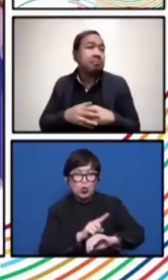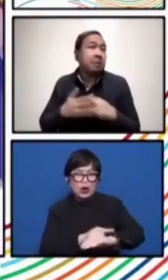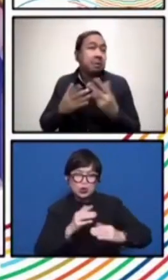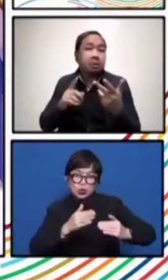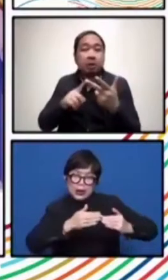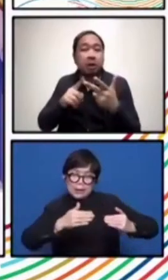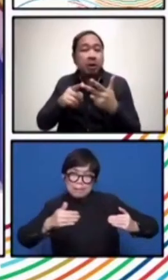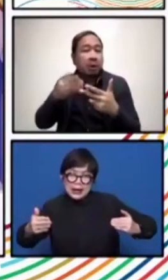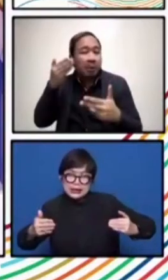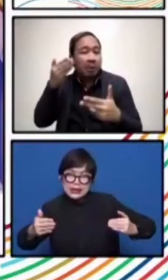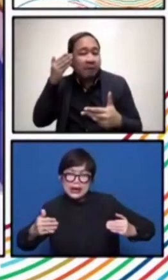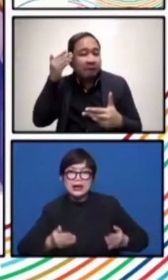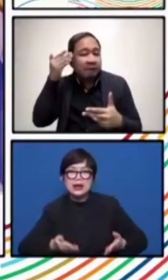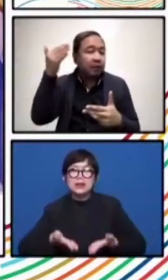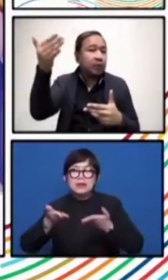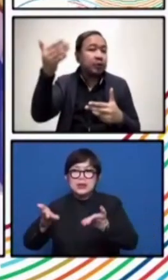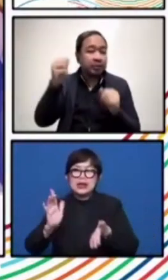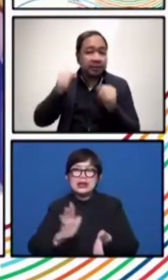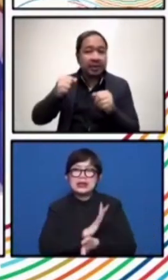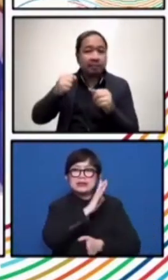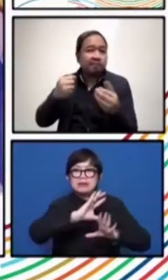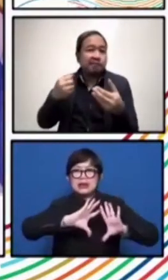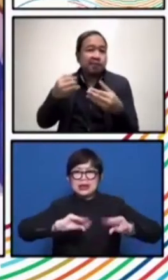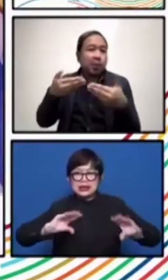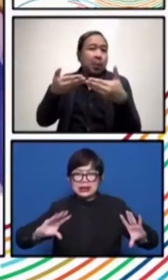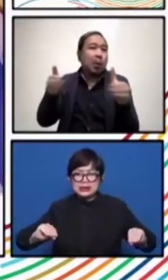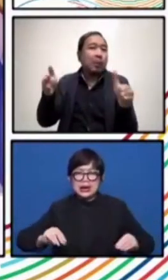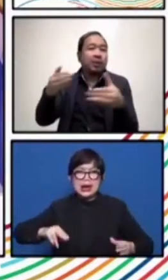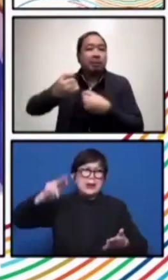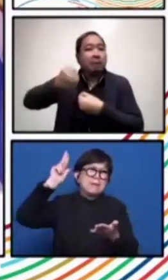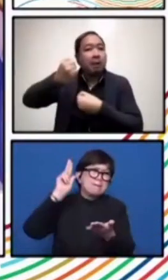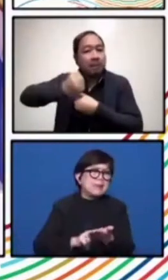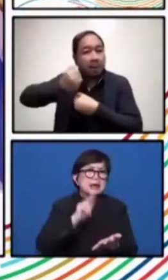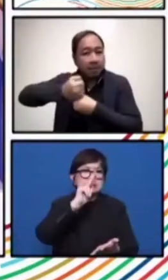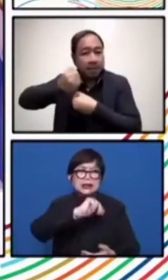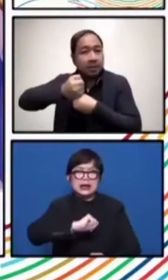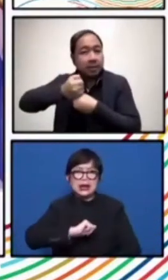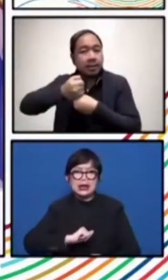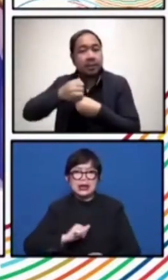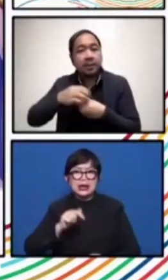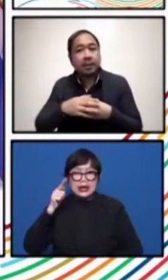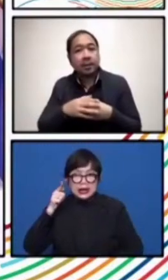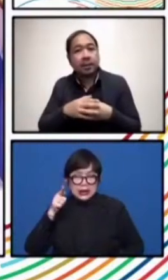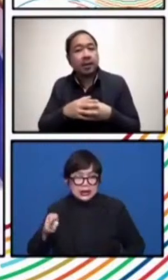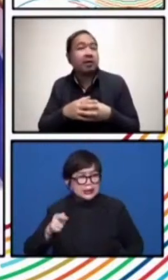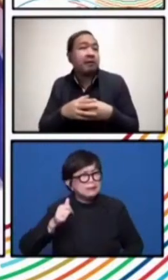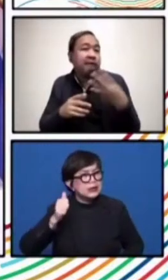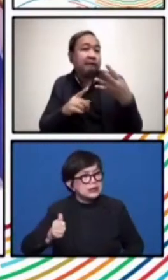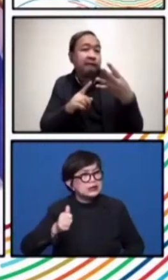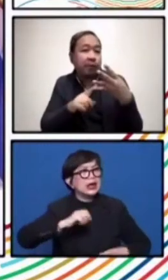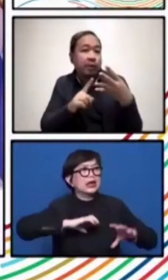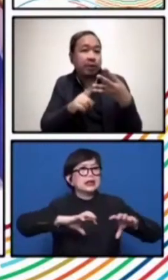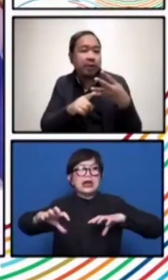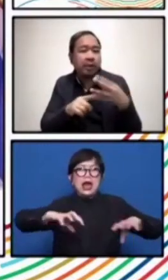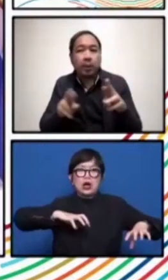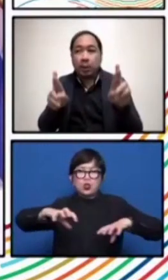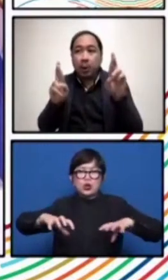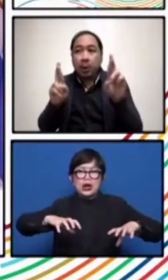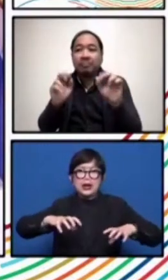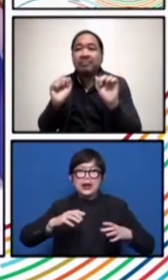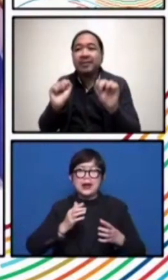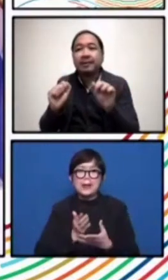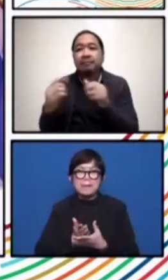sure um you know we do this through the organizations in the